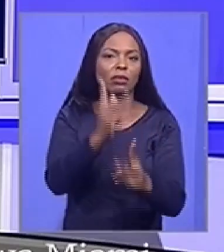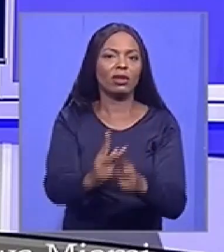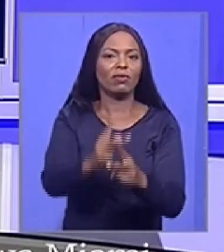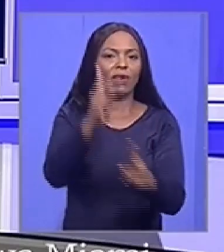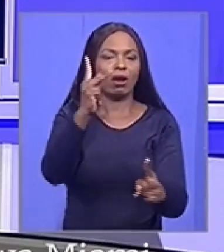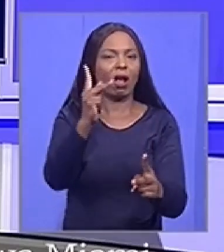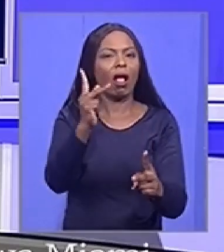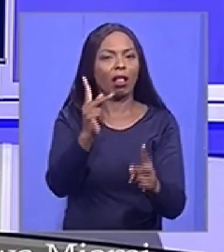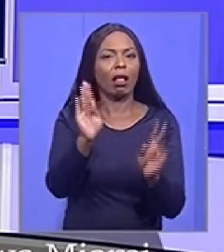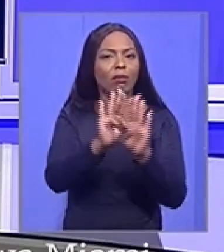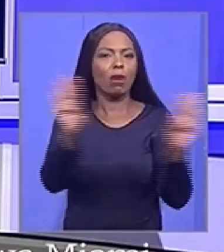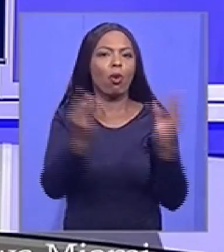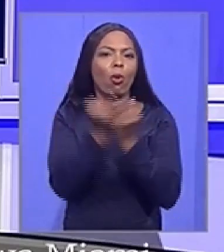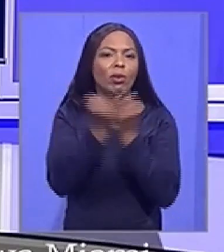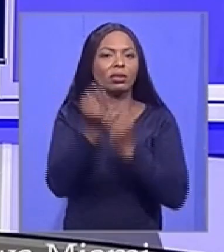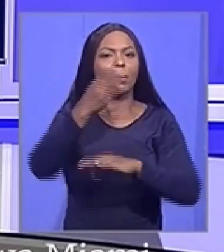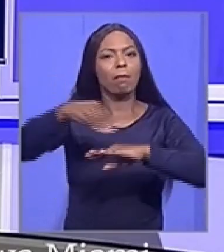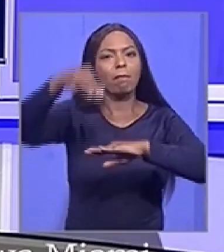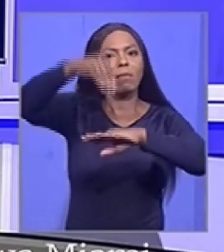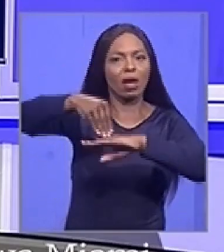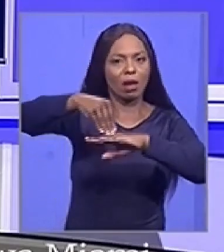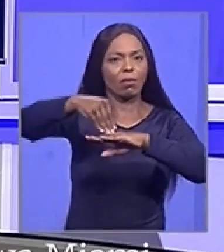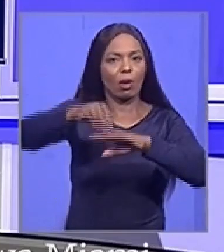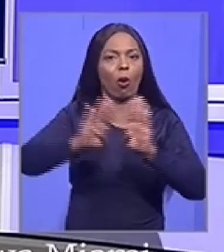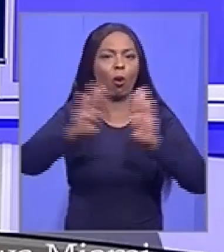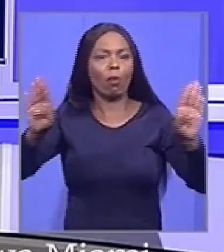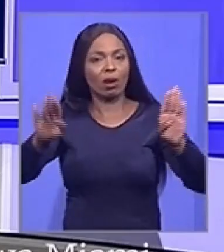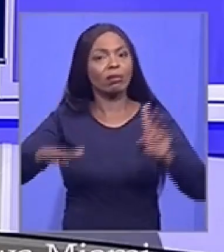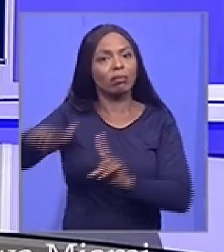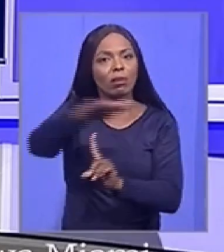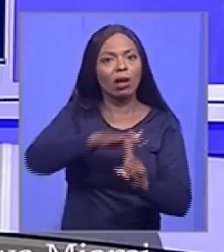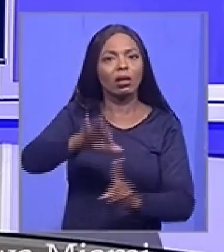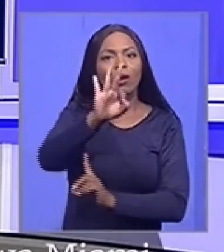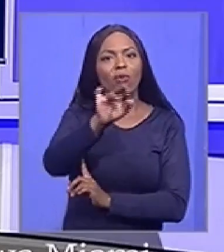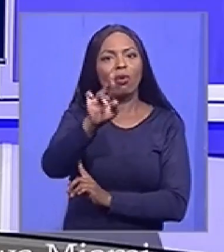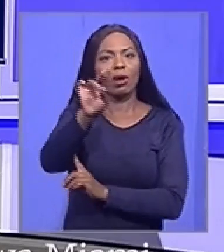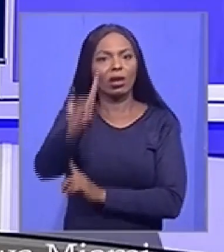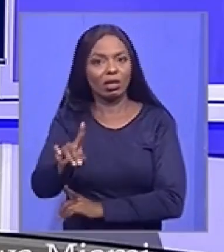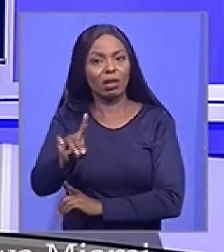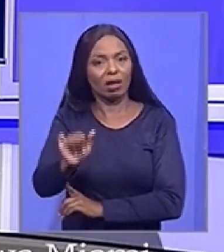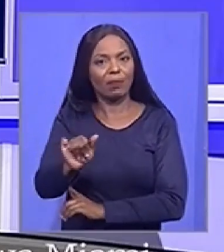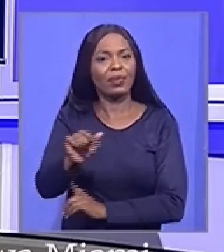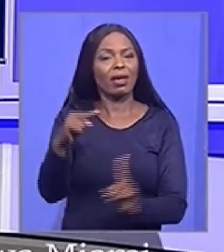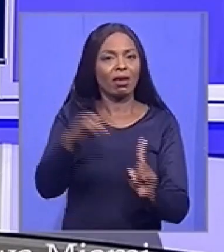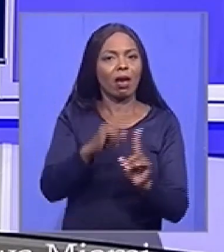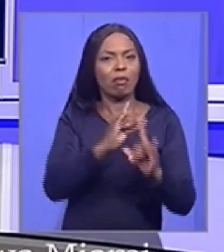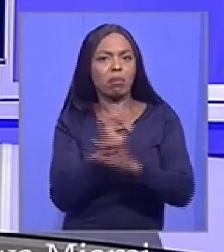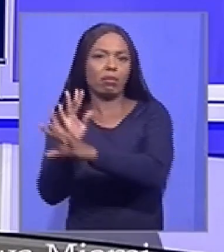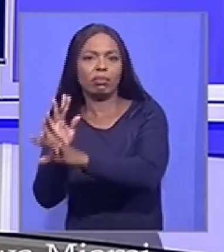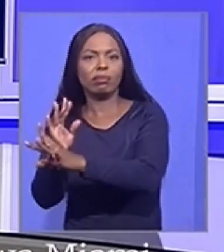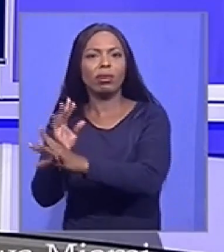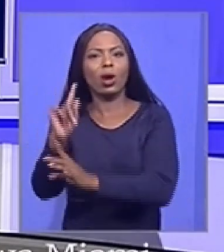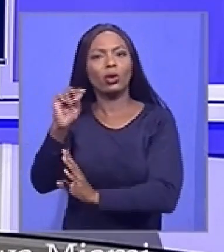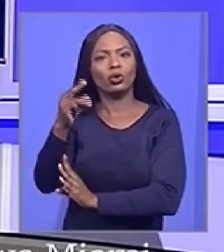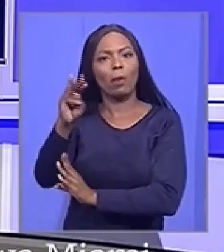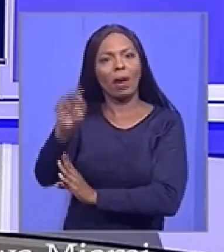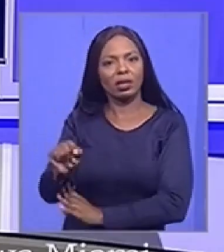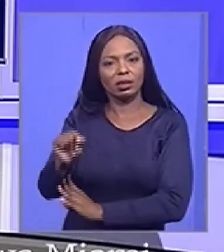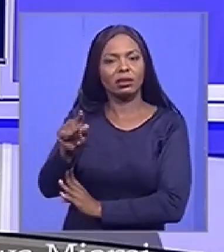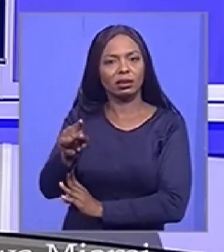ya sekamagaolakgang mo tournamenteng ya Miami Open kwa Florida. Sina o fentse kgatlhanong le Czech Thomas Magesh.